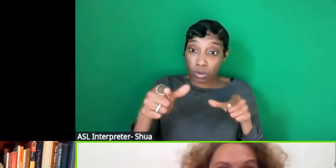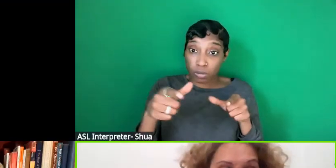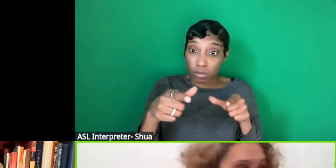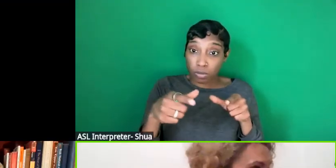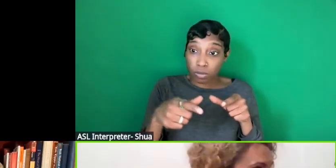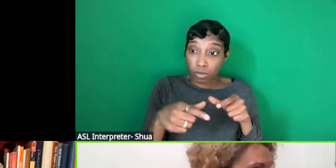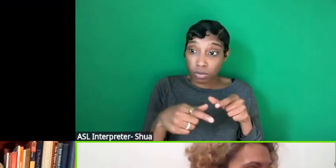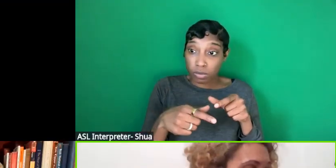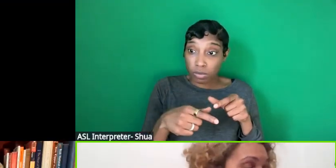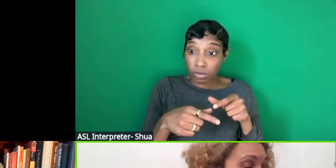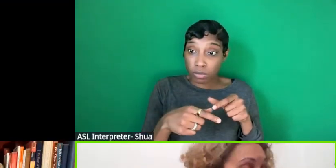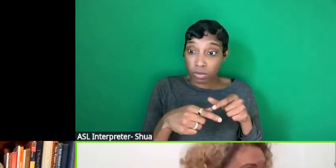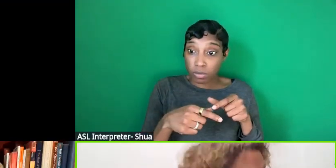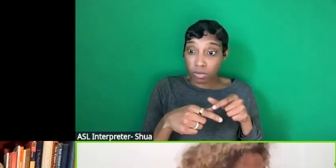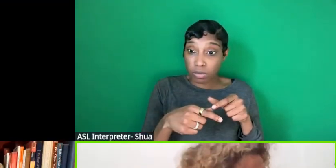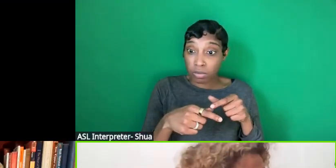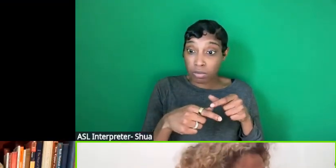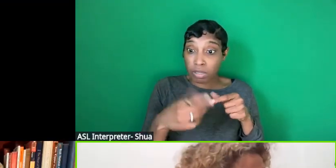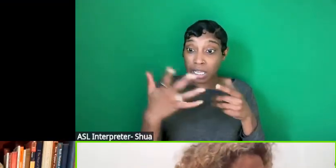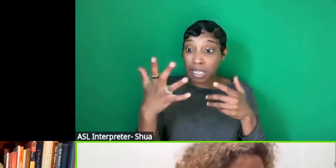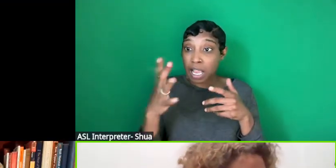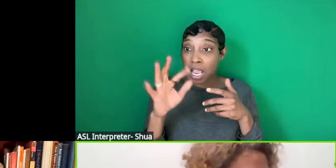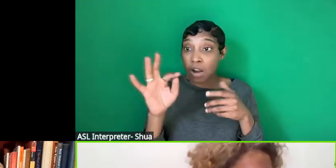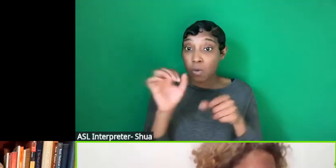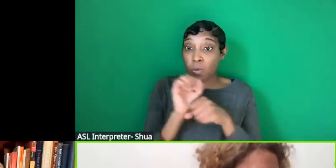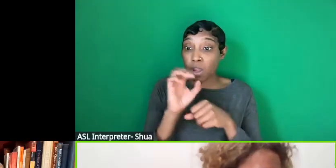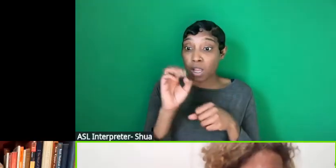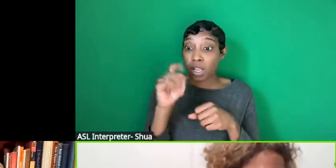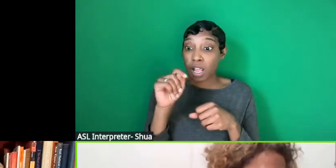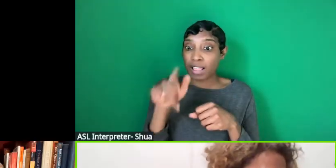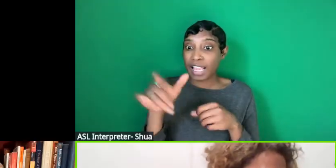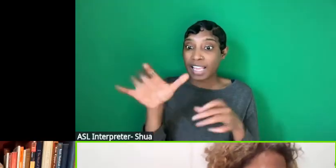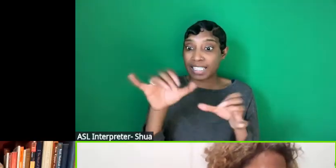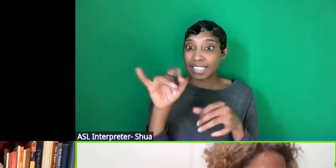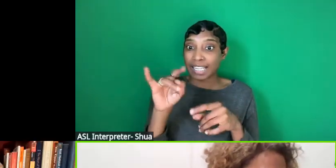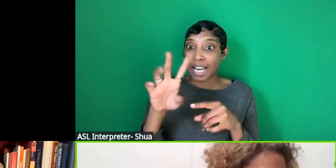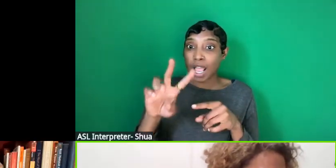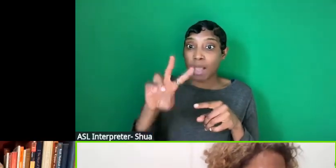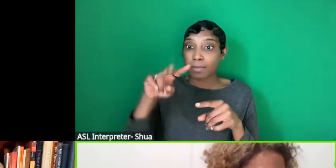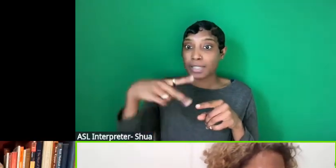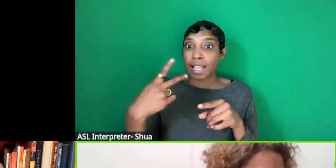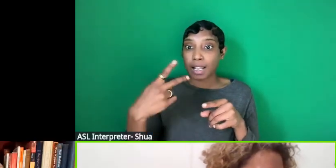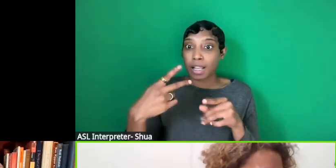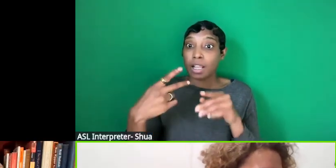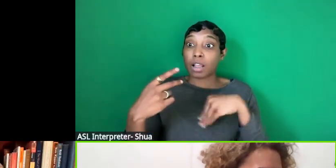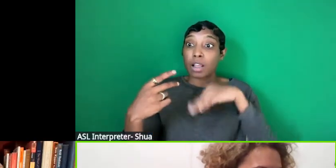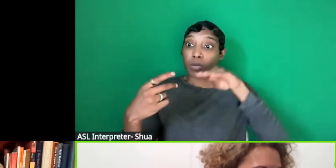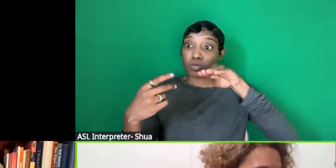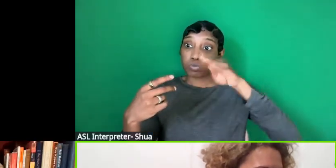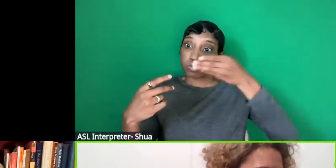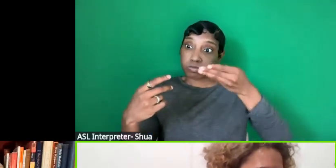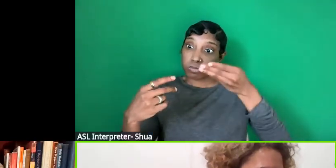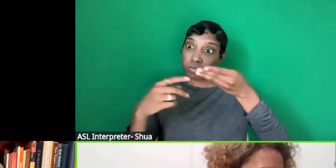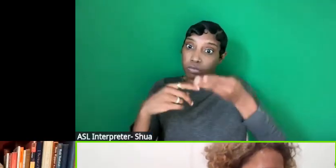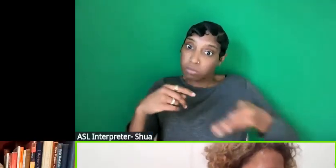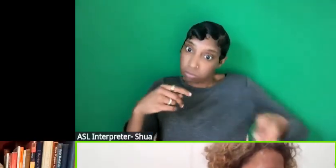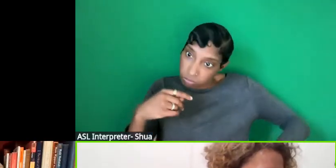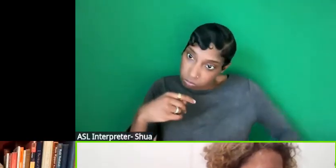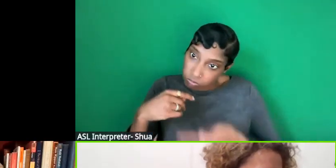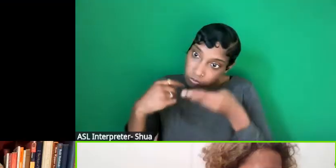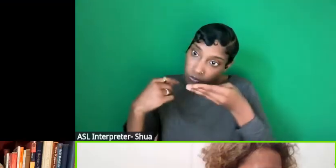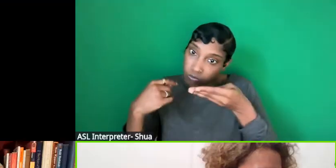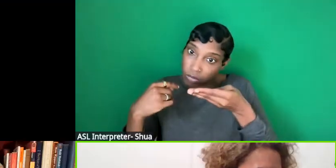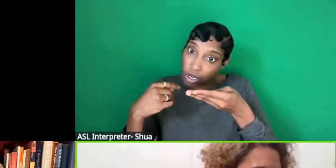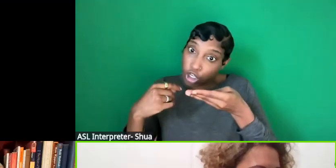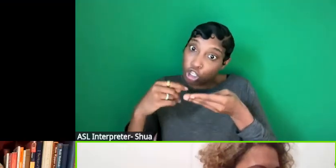kind of worked out just fine too. They did it upside down. So they went in and then shook